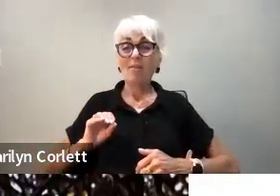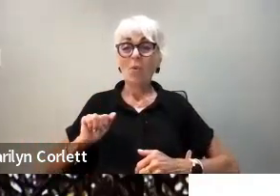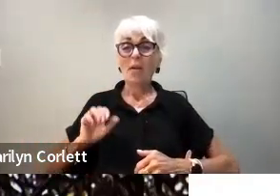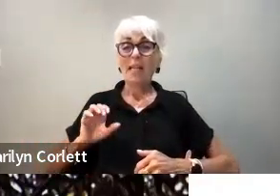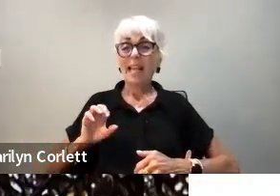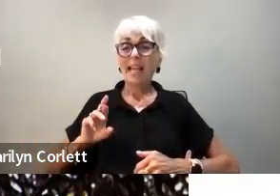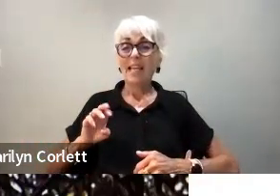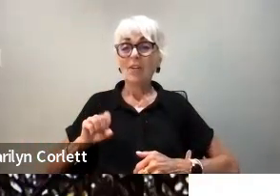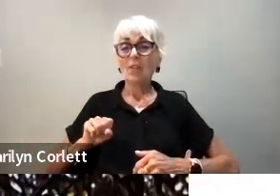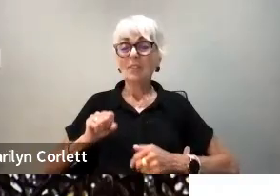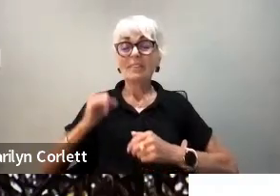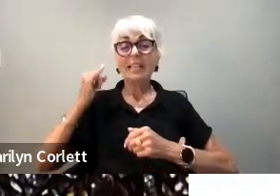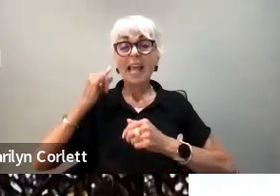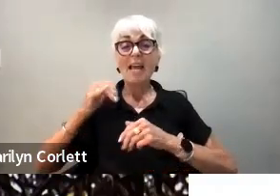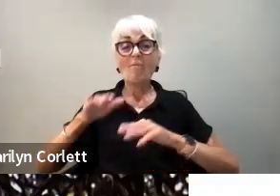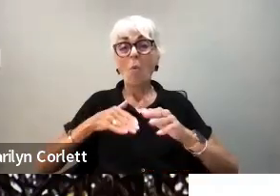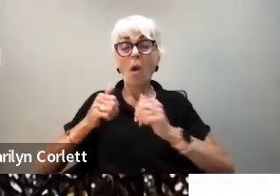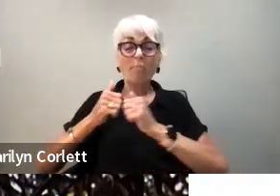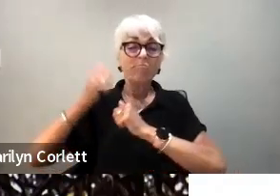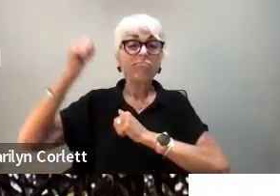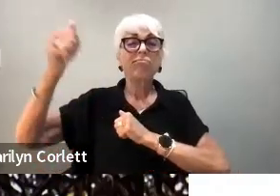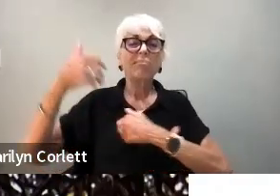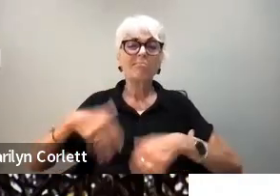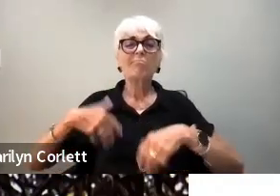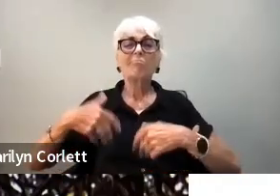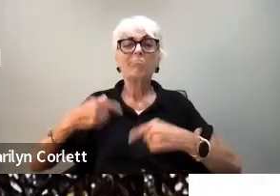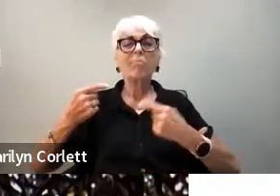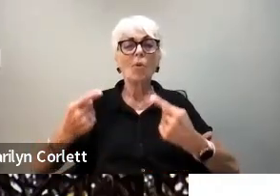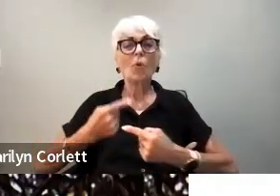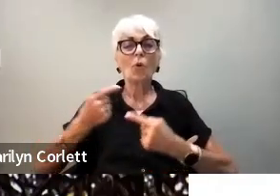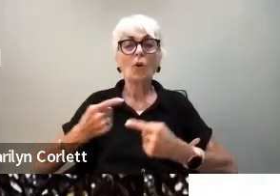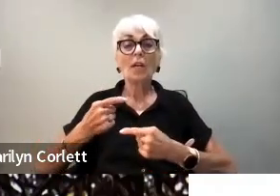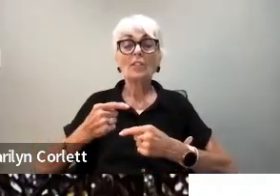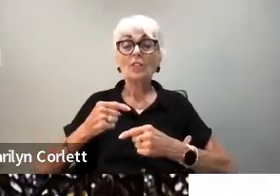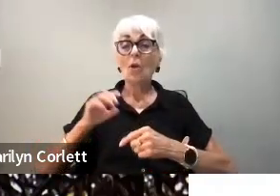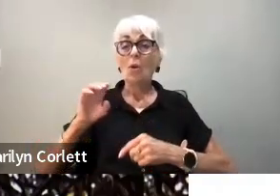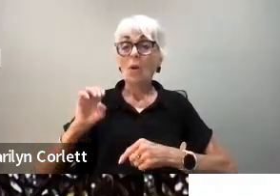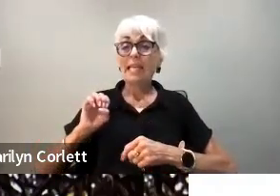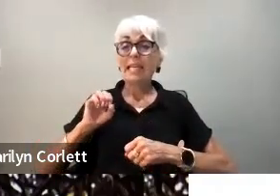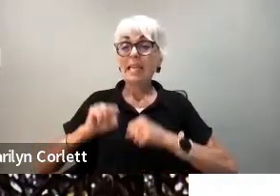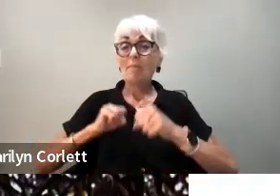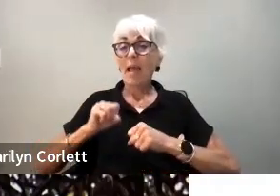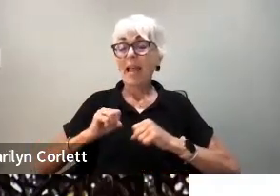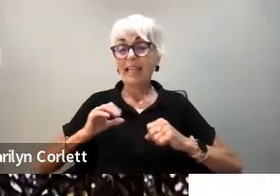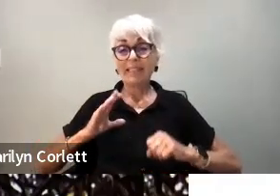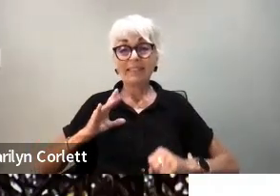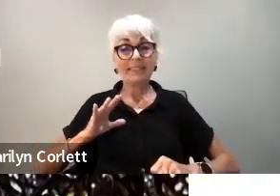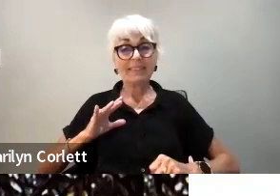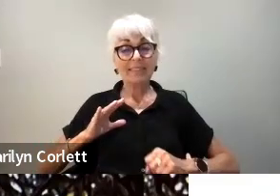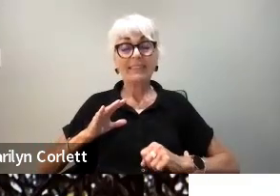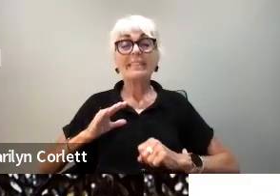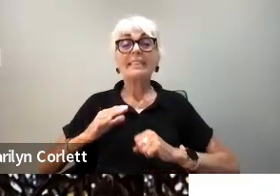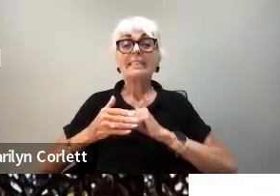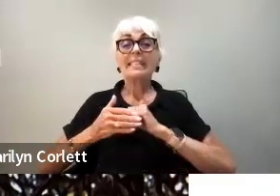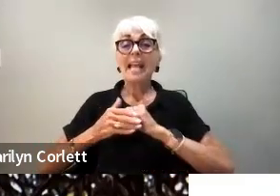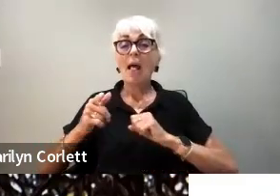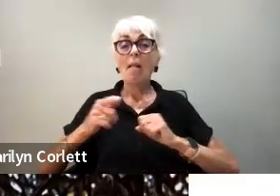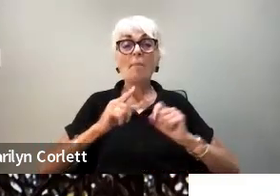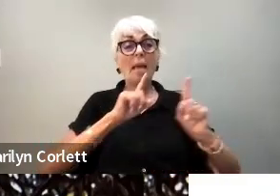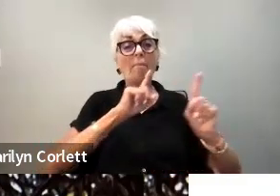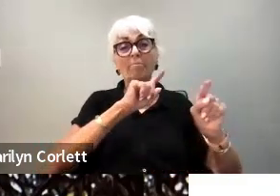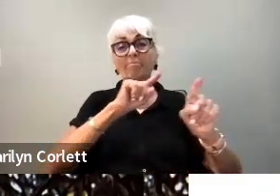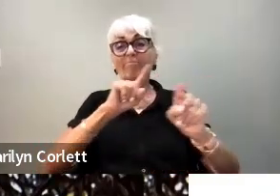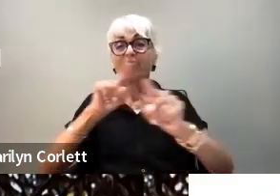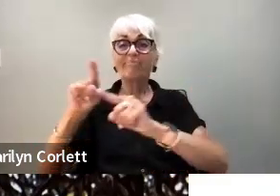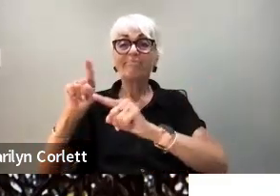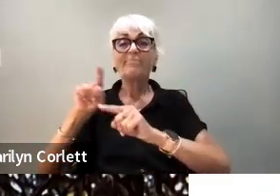really, it can really hurt his back. So getting on the e-bike has been really beneficial for him to get and have access to different spots on our